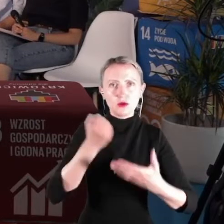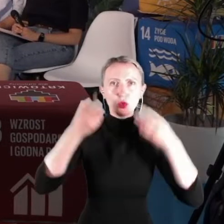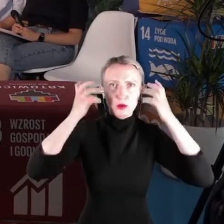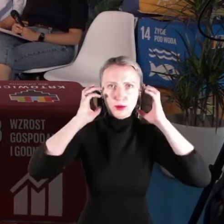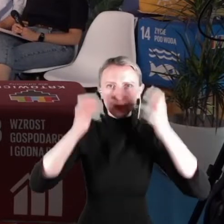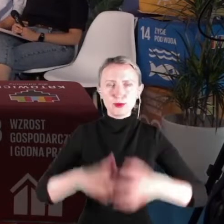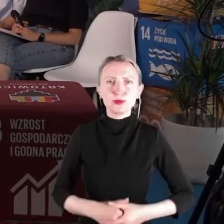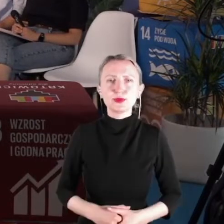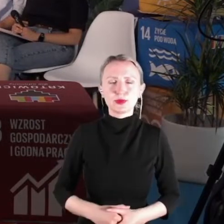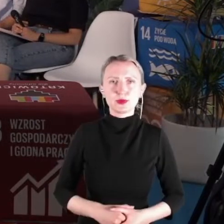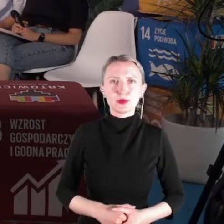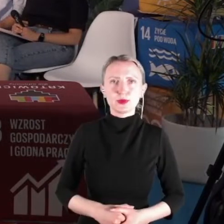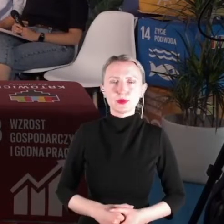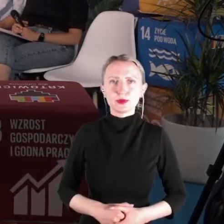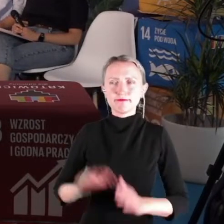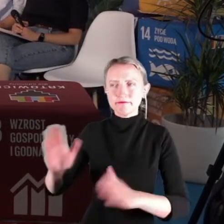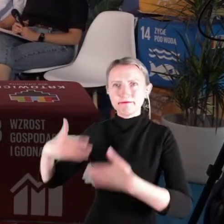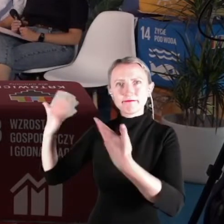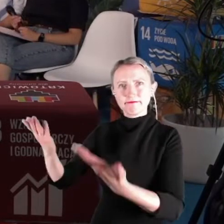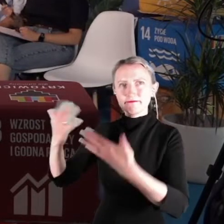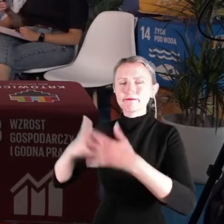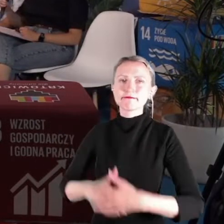do strefy. Także przekazuję głos.